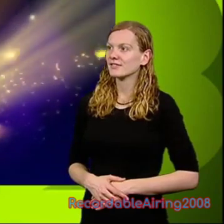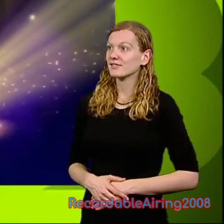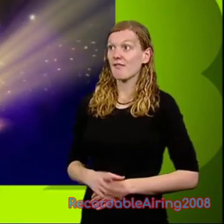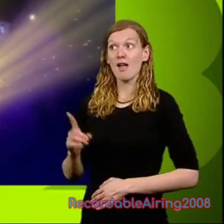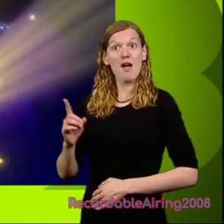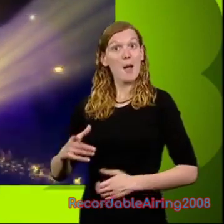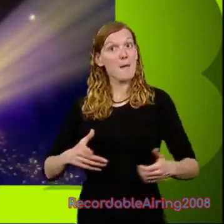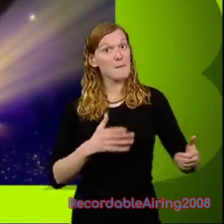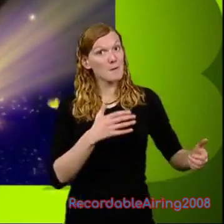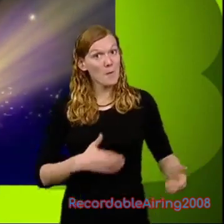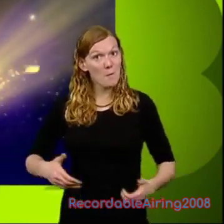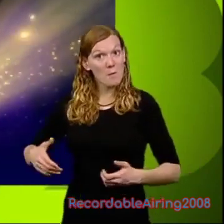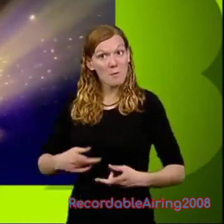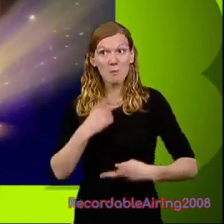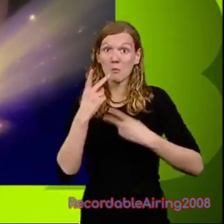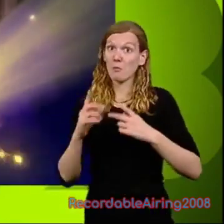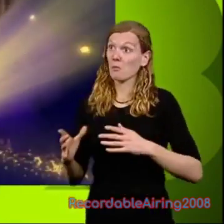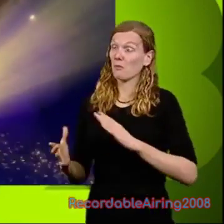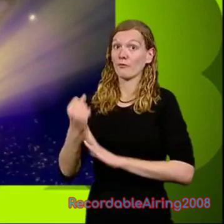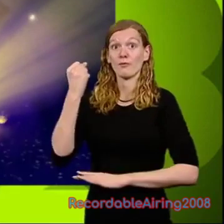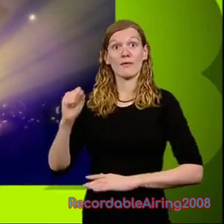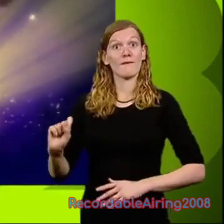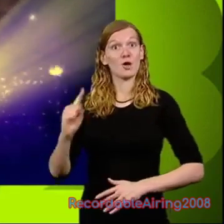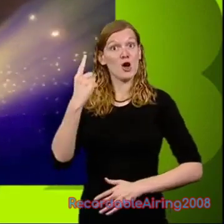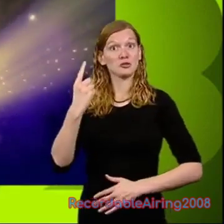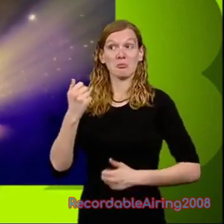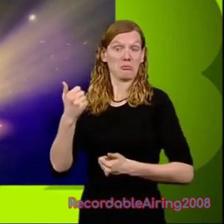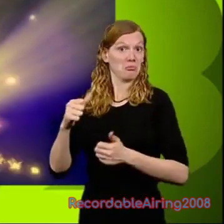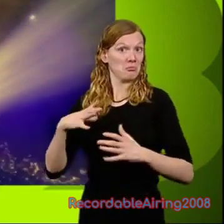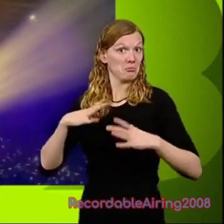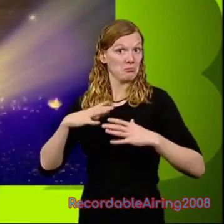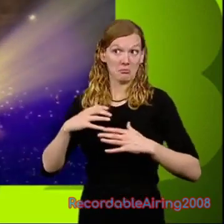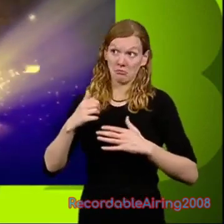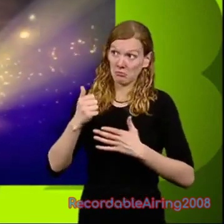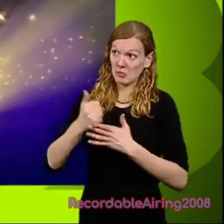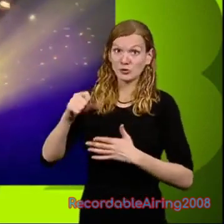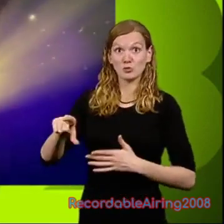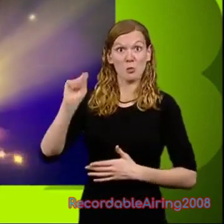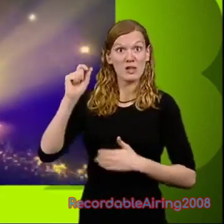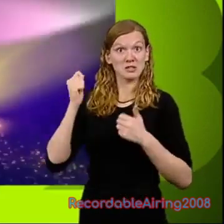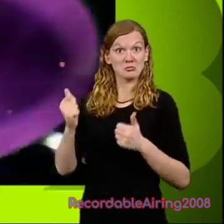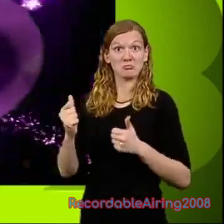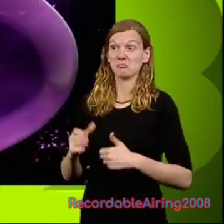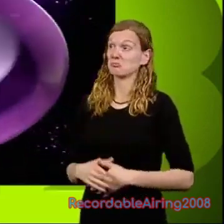Well done to the Ballroom Dancers and their band. Great choice, Pirate Posse.